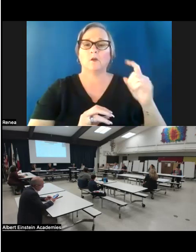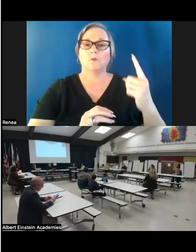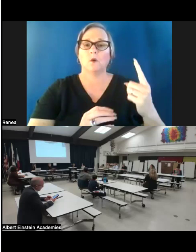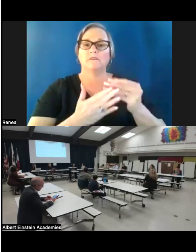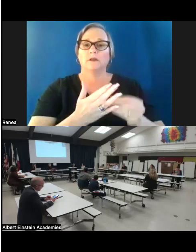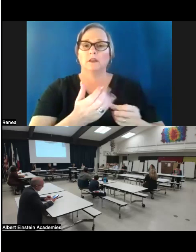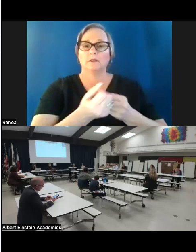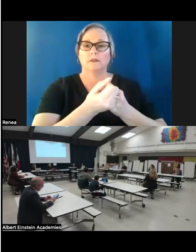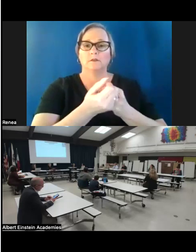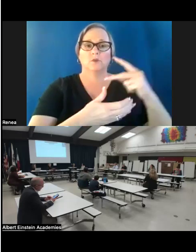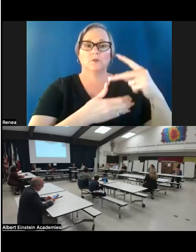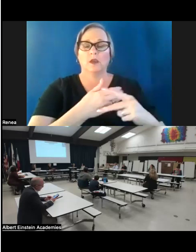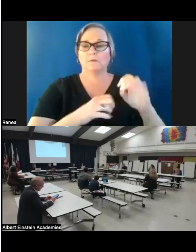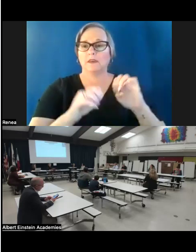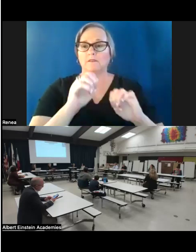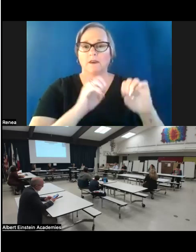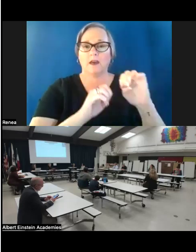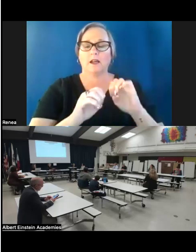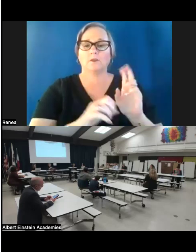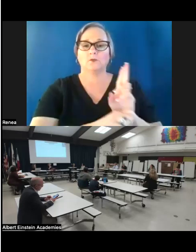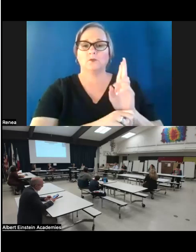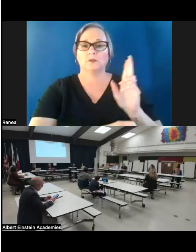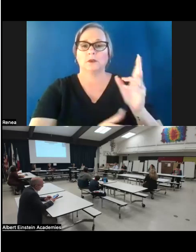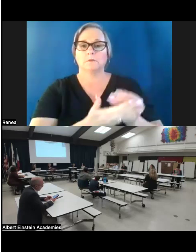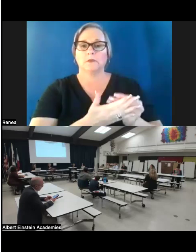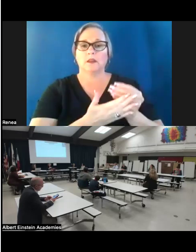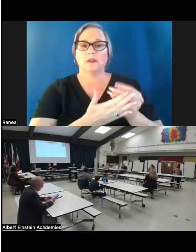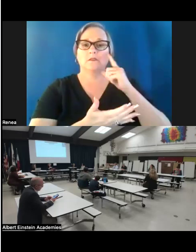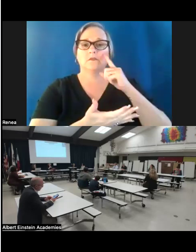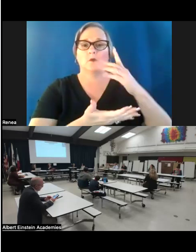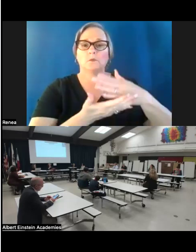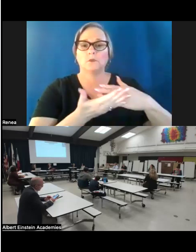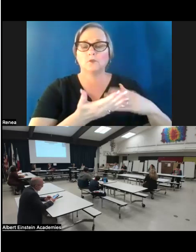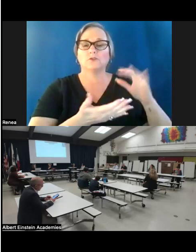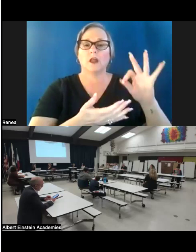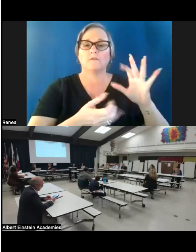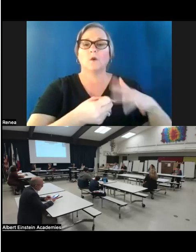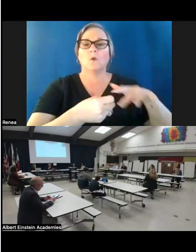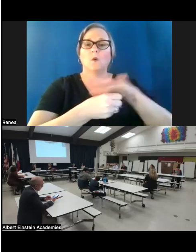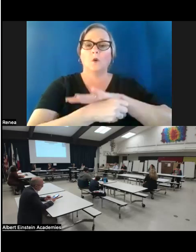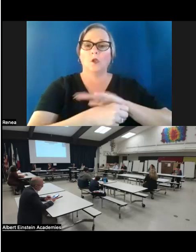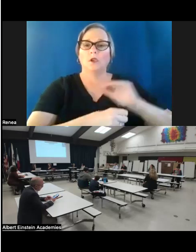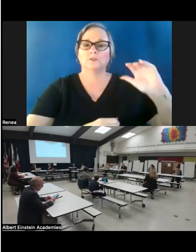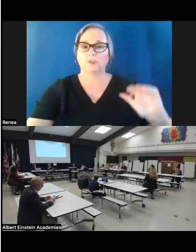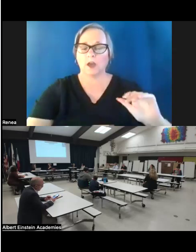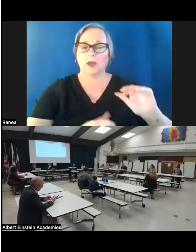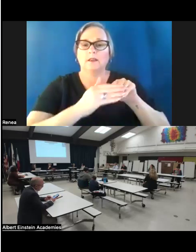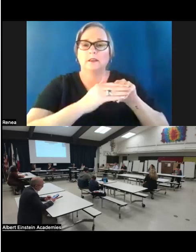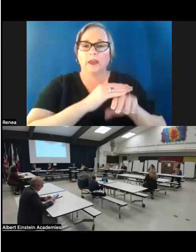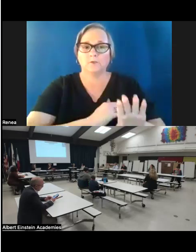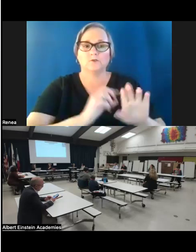of using the funds towards a portion of this whole child entry assessment inventory